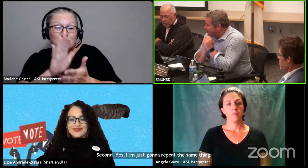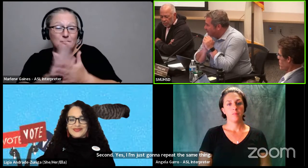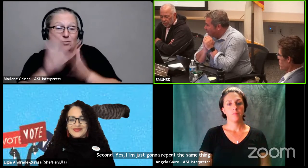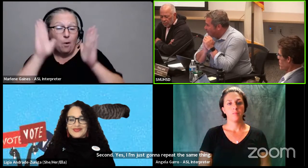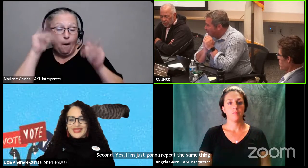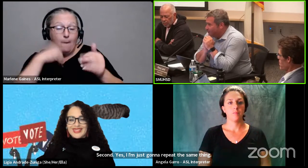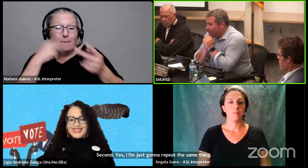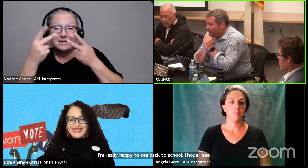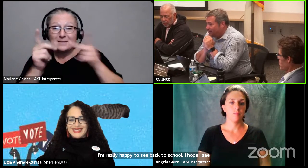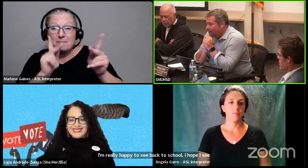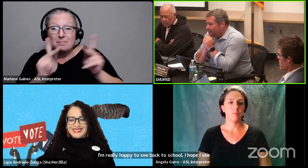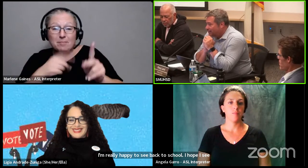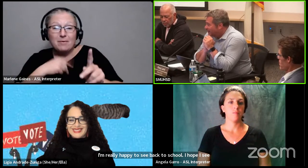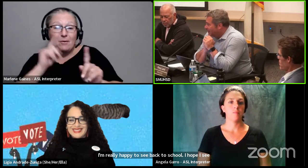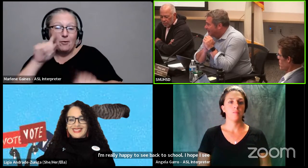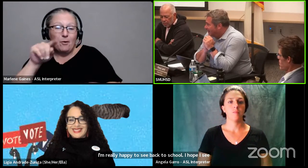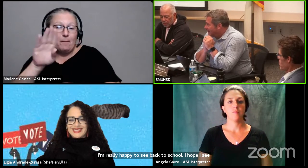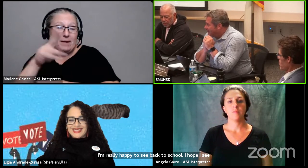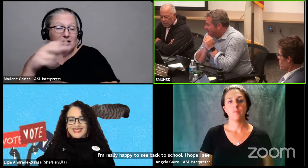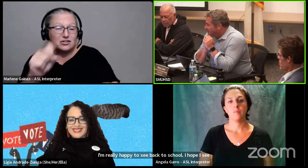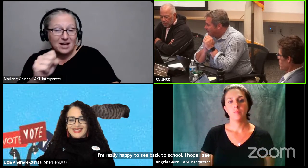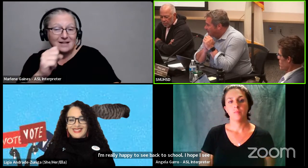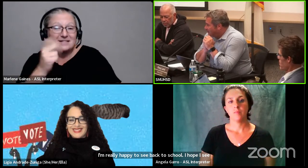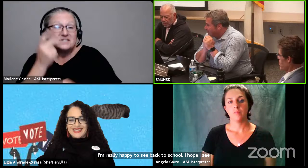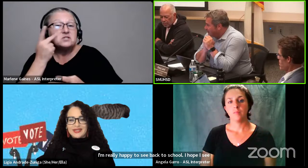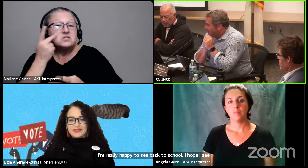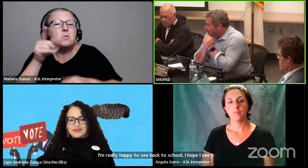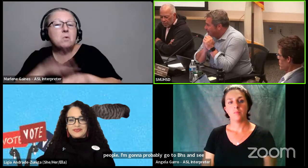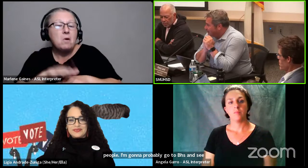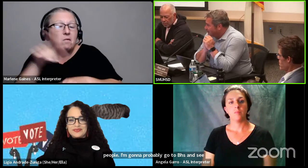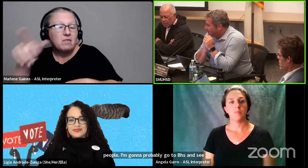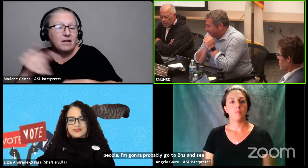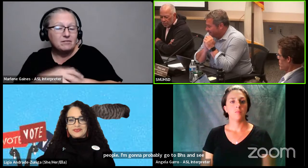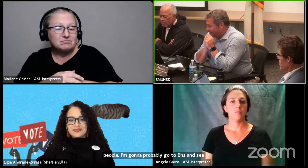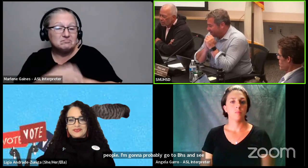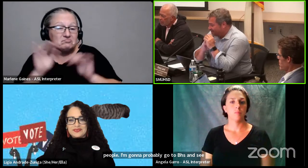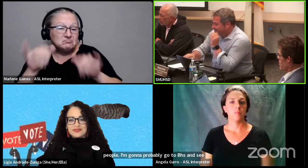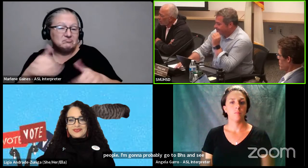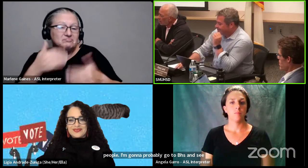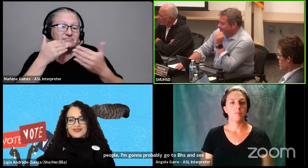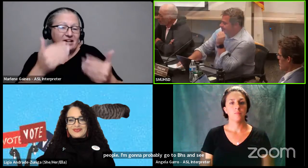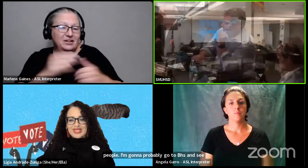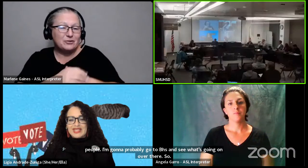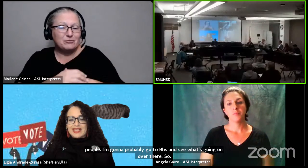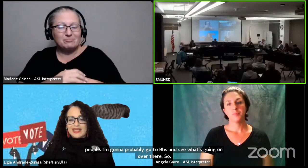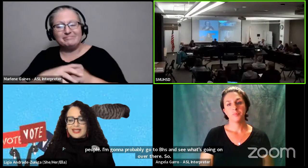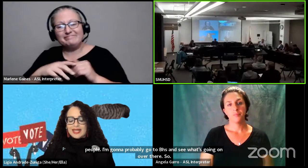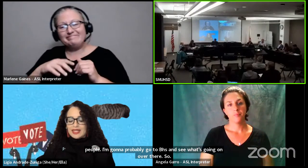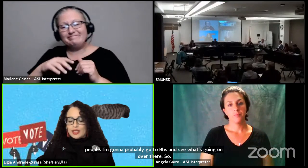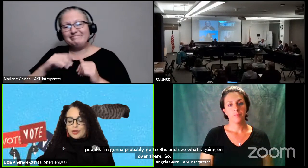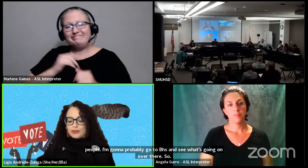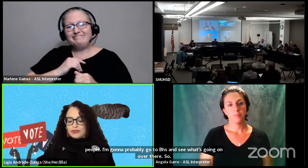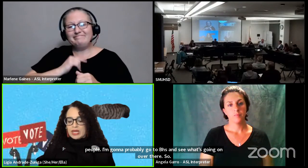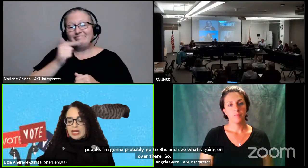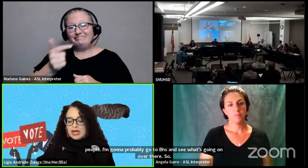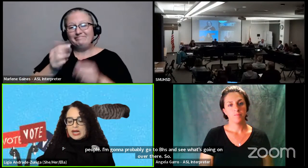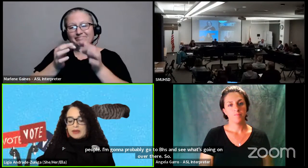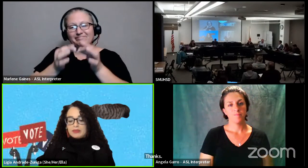see people. I'm going to probably go to BHS and see what's going on over there. So thanks. Thank